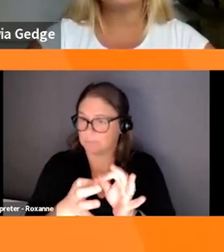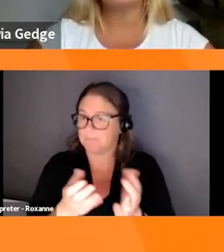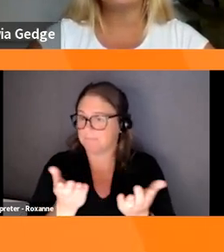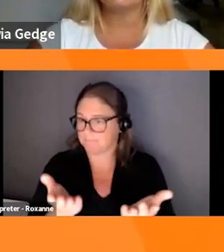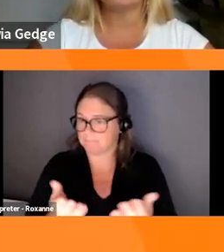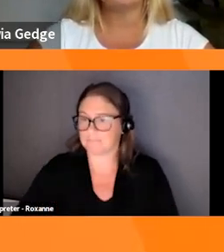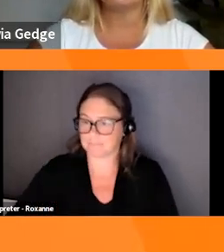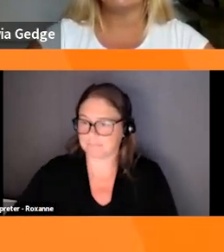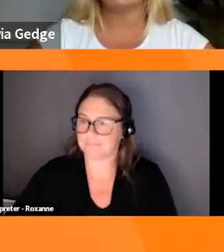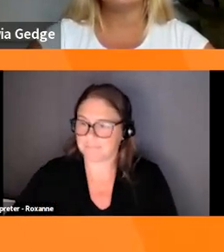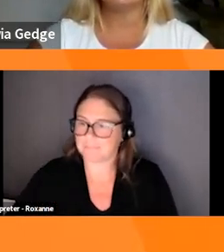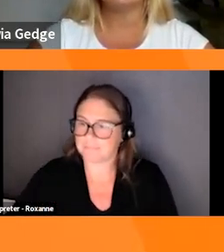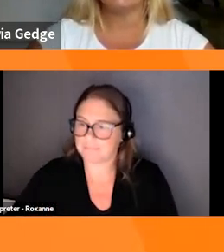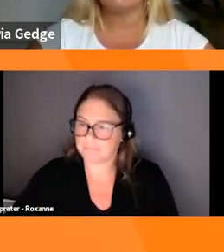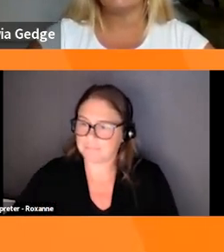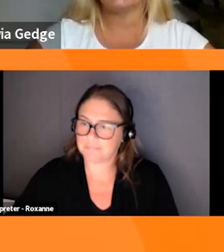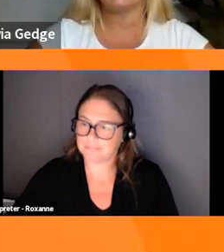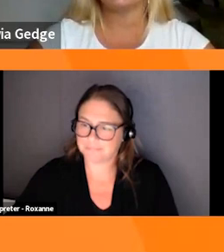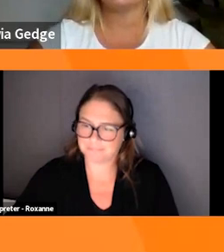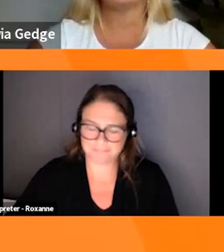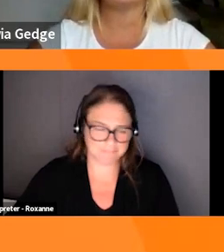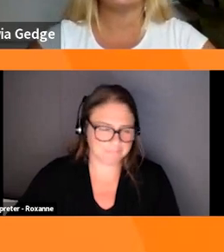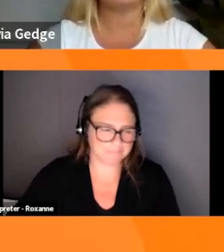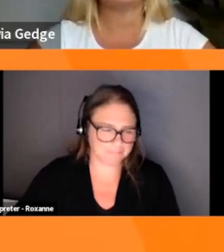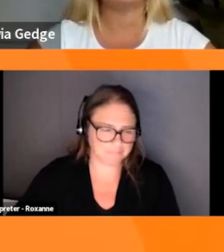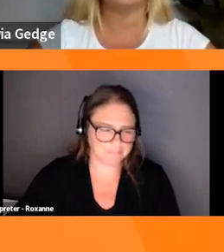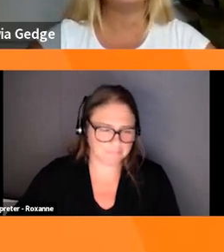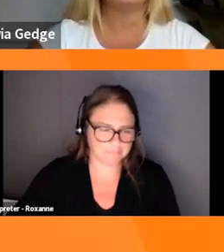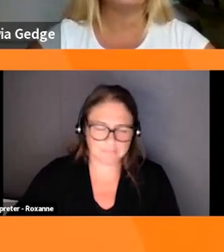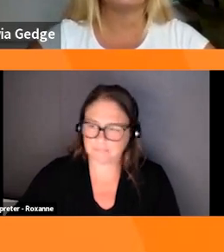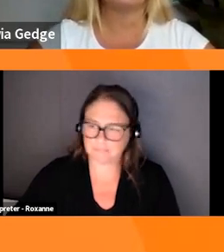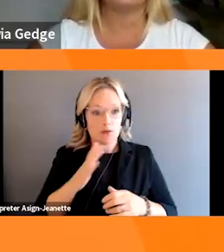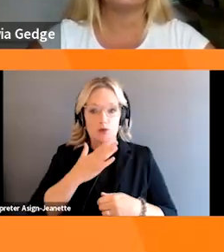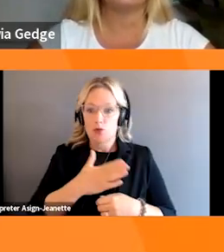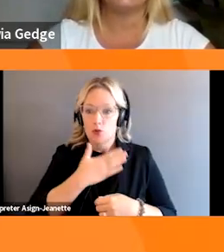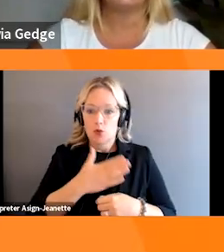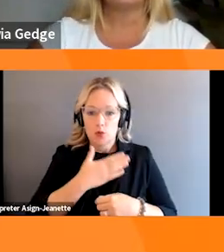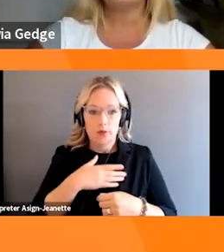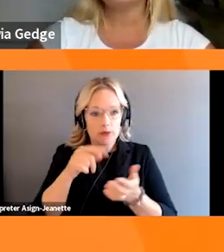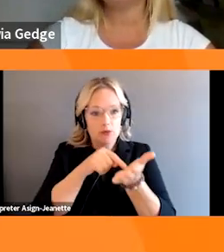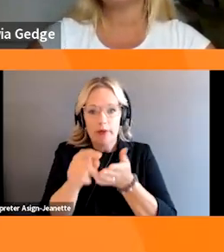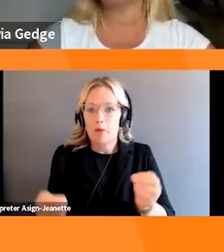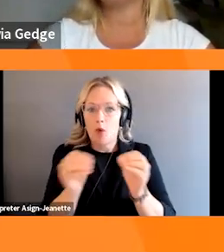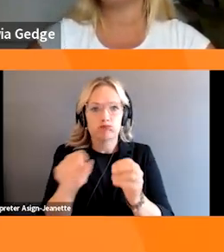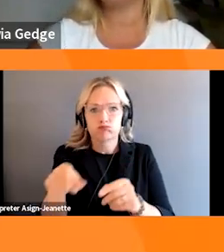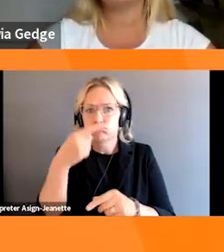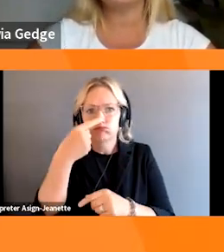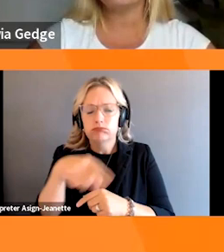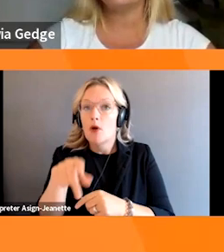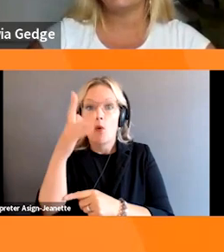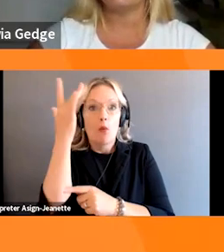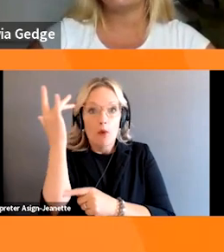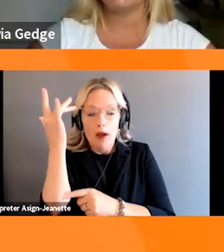are willing to pay more. And this is all by integrating sustainability into their practices. Companies can start